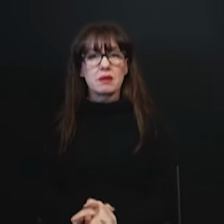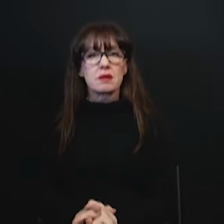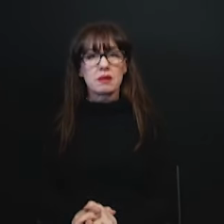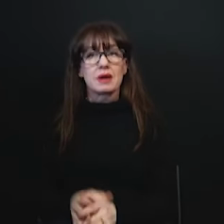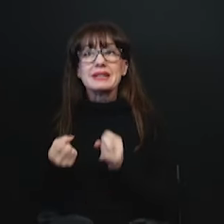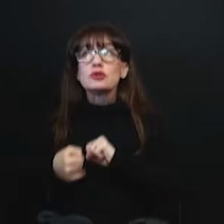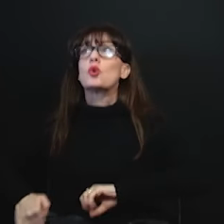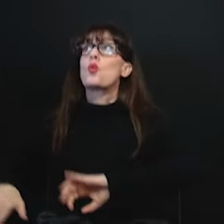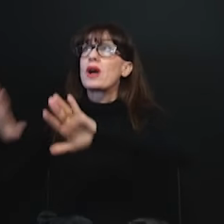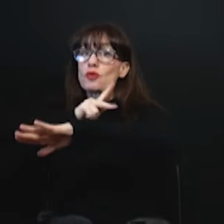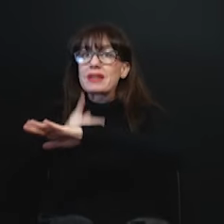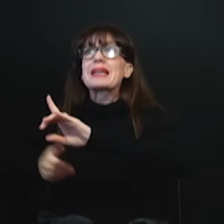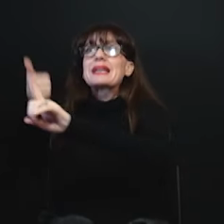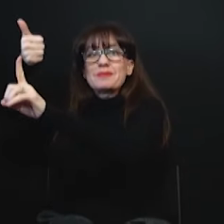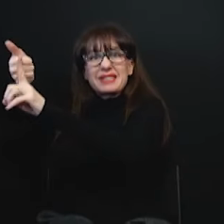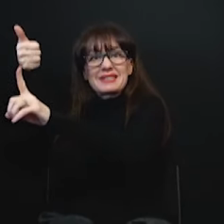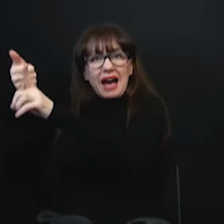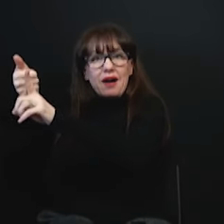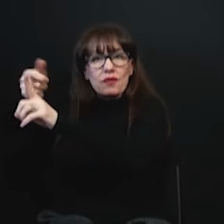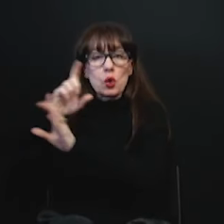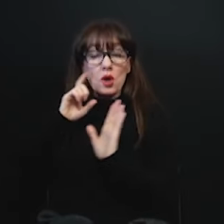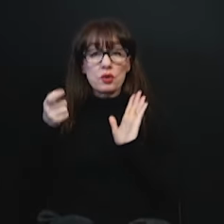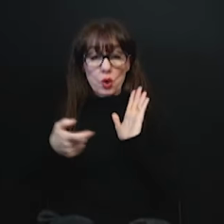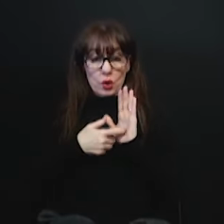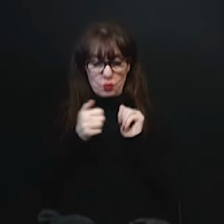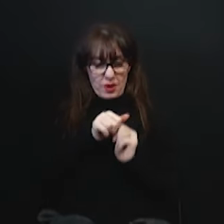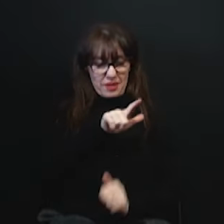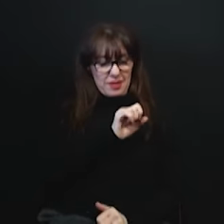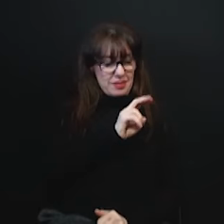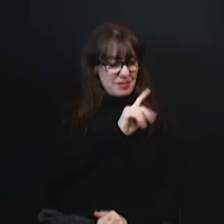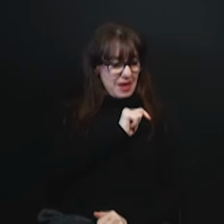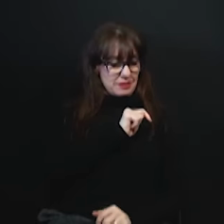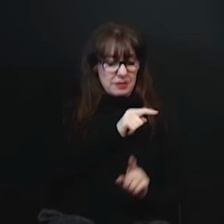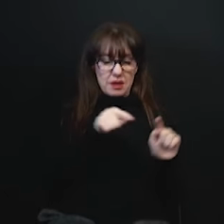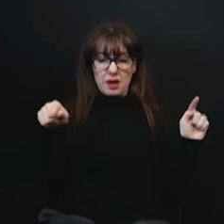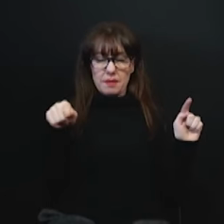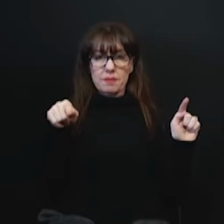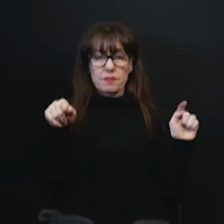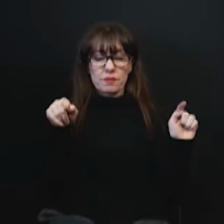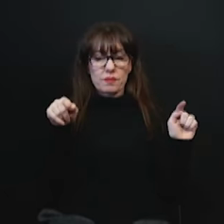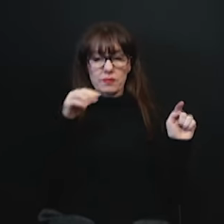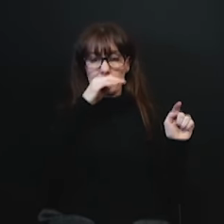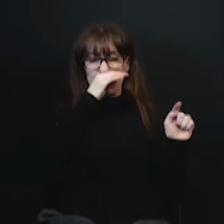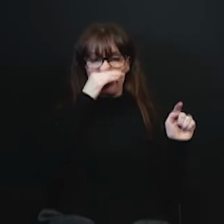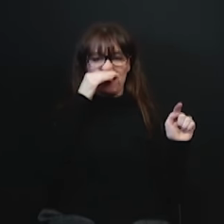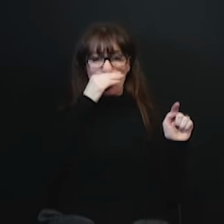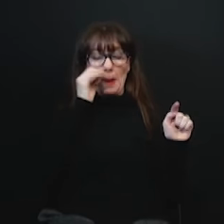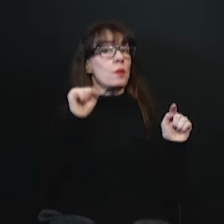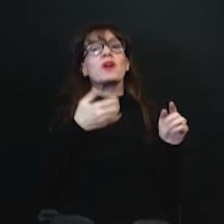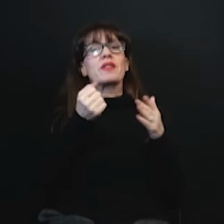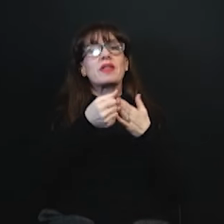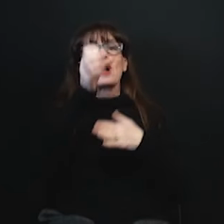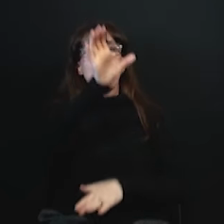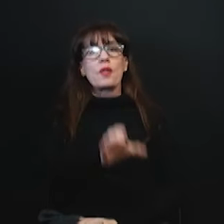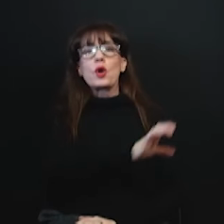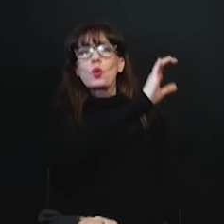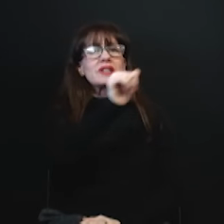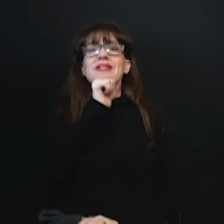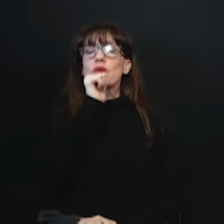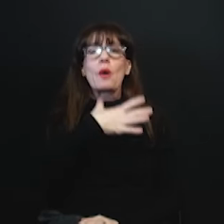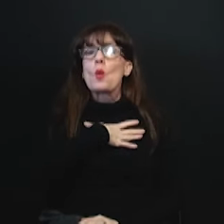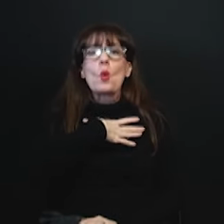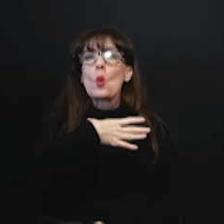Surrendering to the King himself. Lent, you'll notice, we've changed out the wraps upon the cross. They're no longer the white of